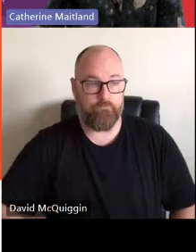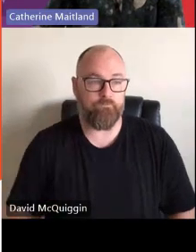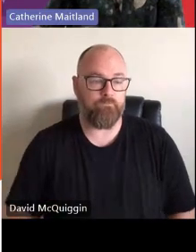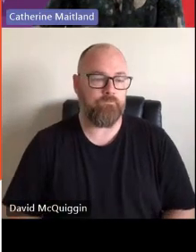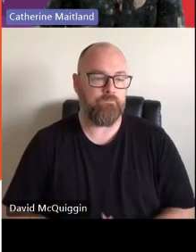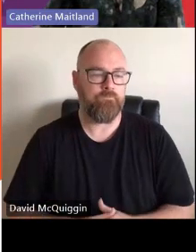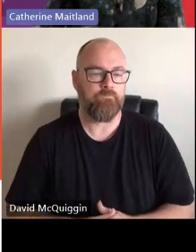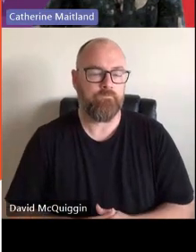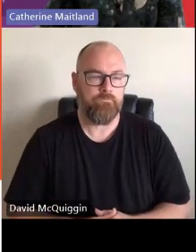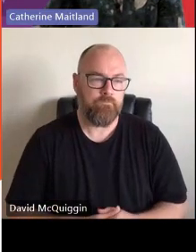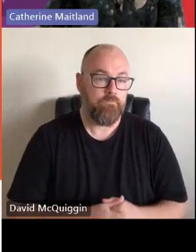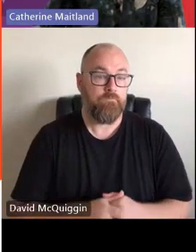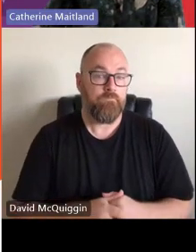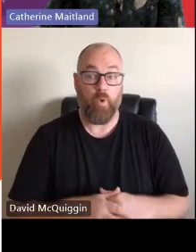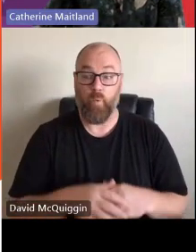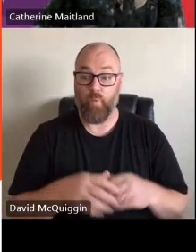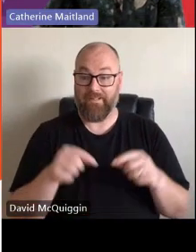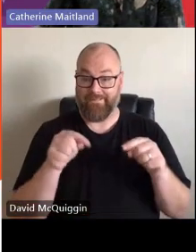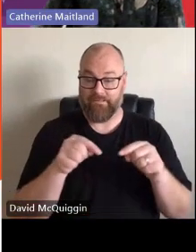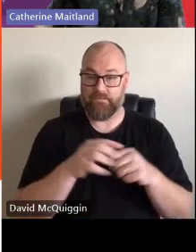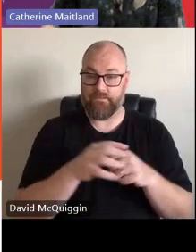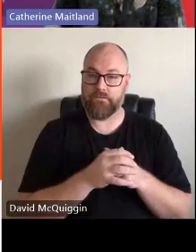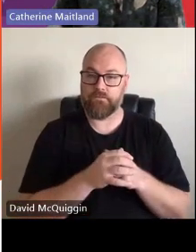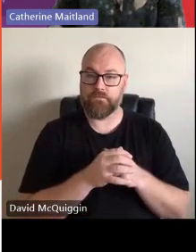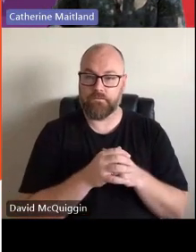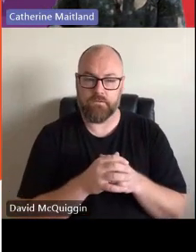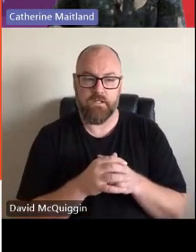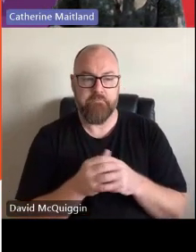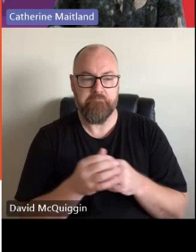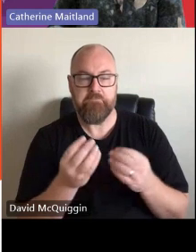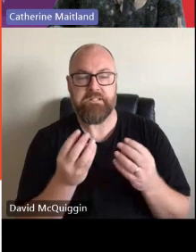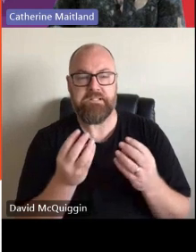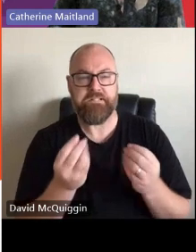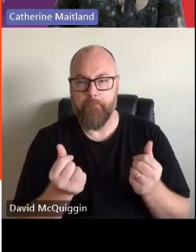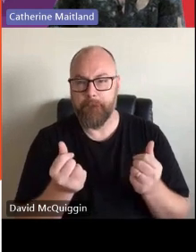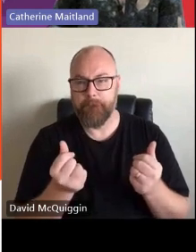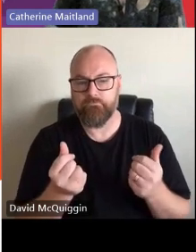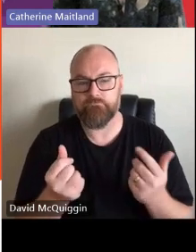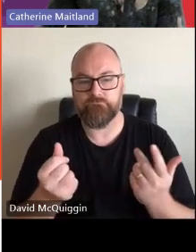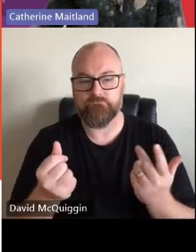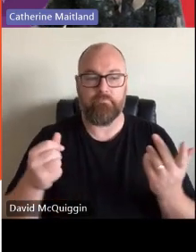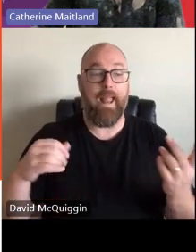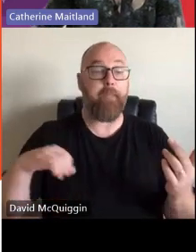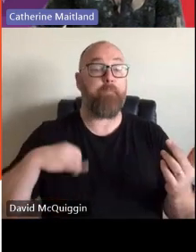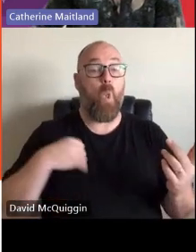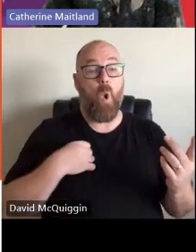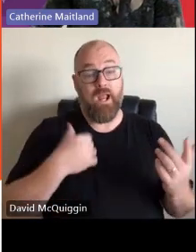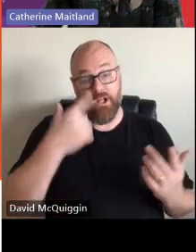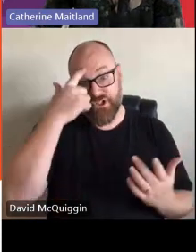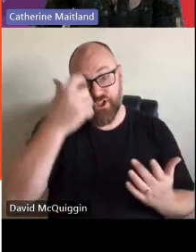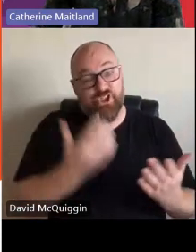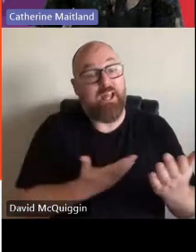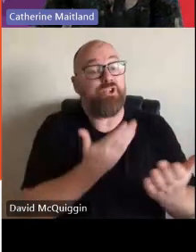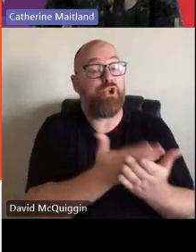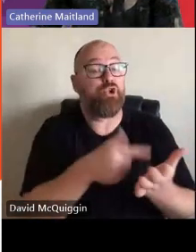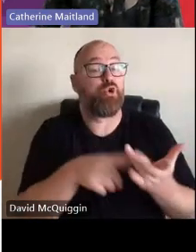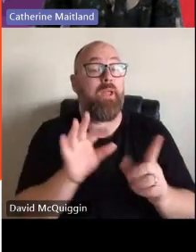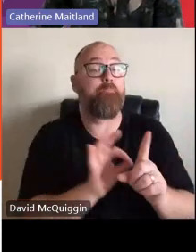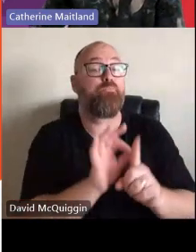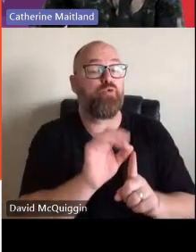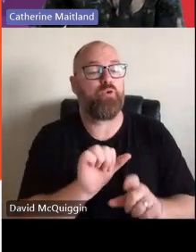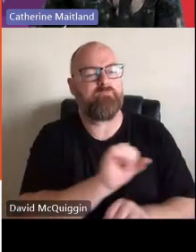So here are some employee suggestions to improve the workplace adjustments